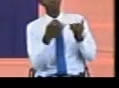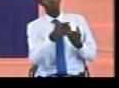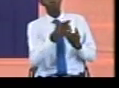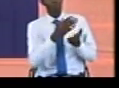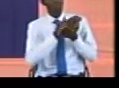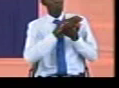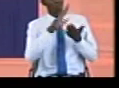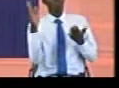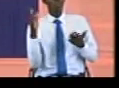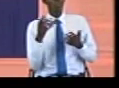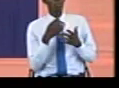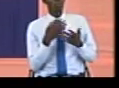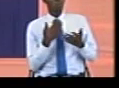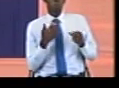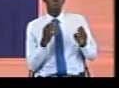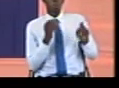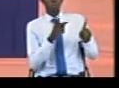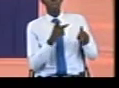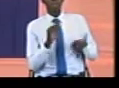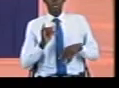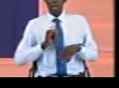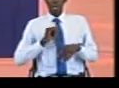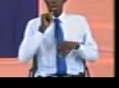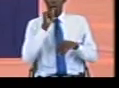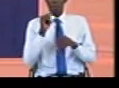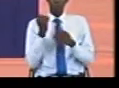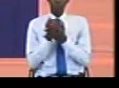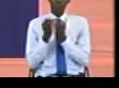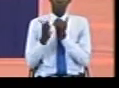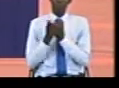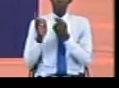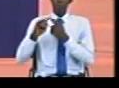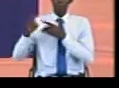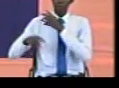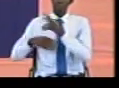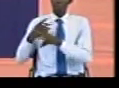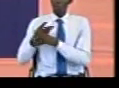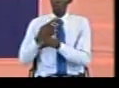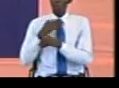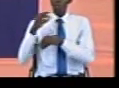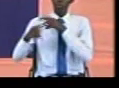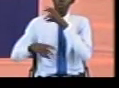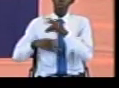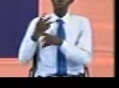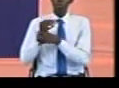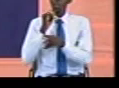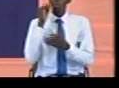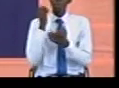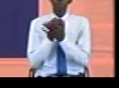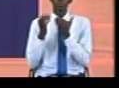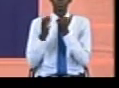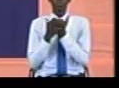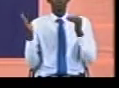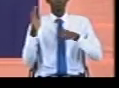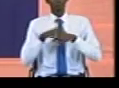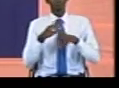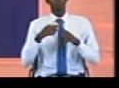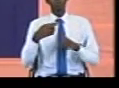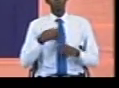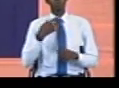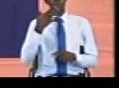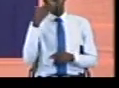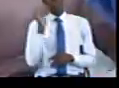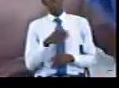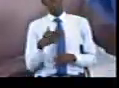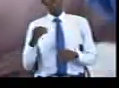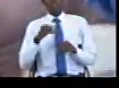I'm saying, that's all right. I am crucified to the world, and the world is crucified unto me. The evil of the world will